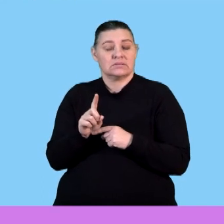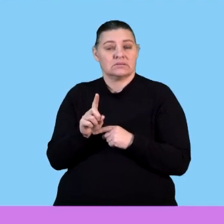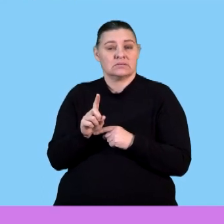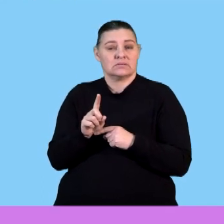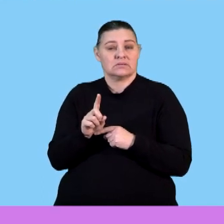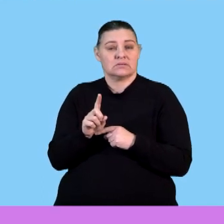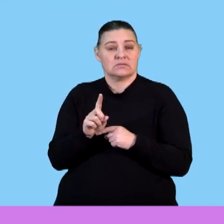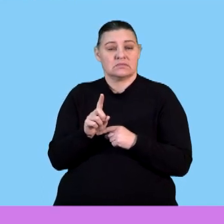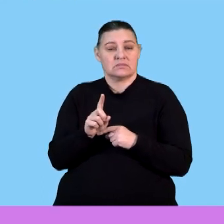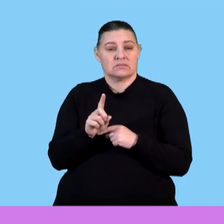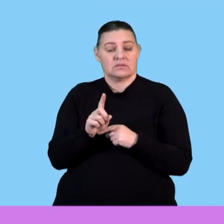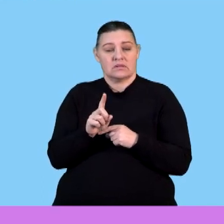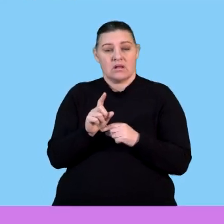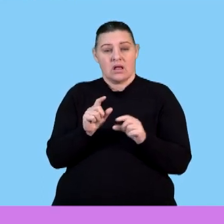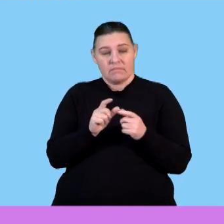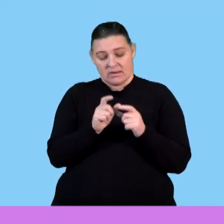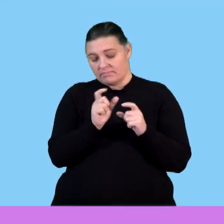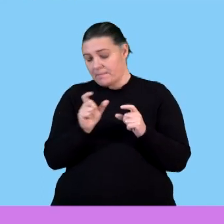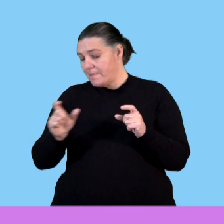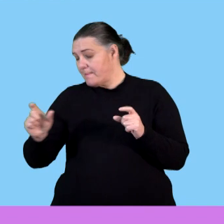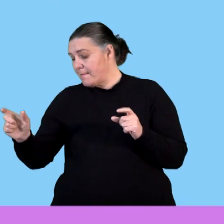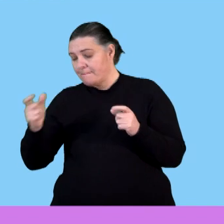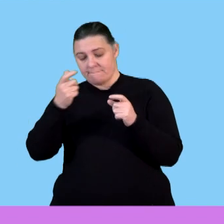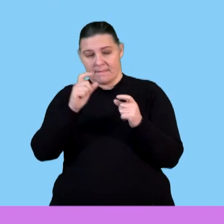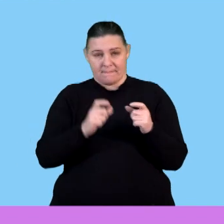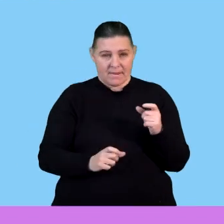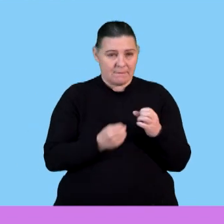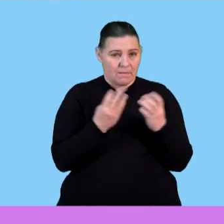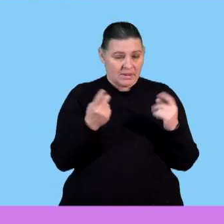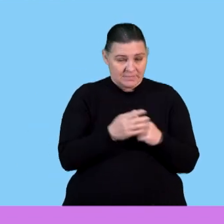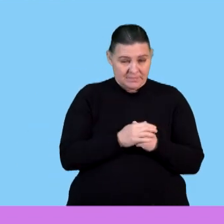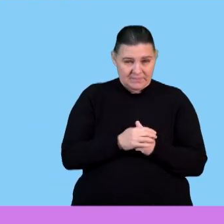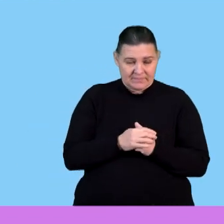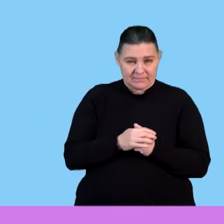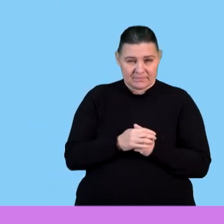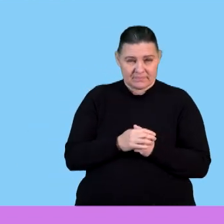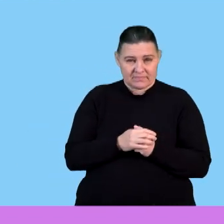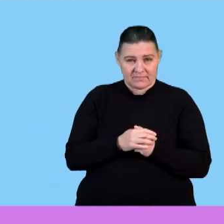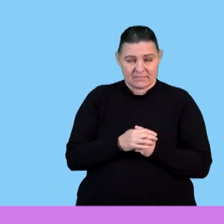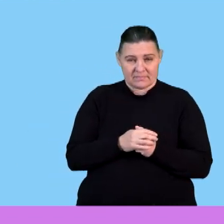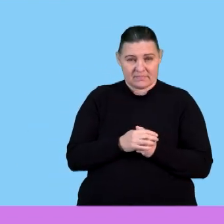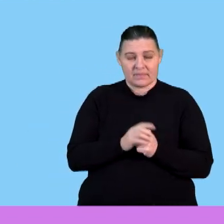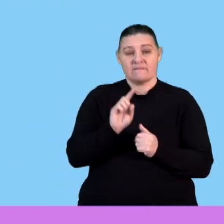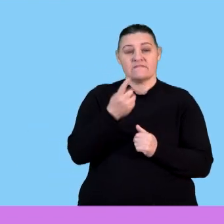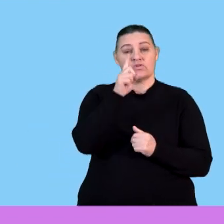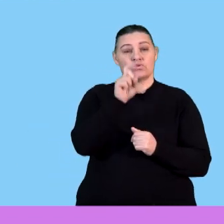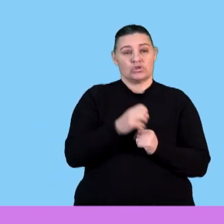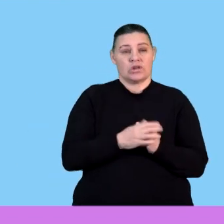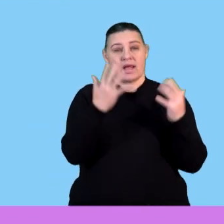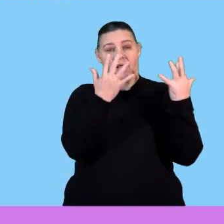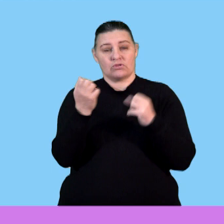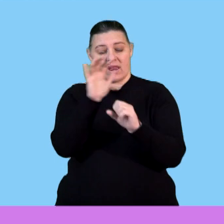right, in this case, the first question, calculate the area of the triangle. So if you remember, the formula to find the area